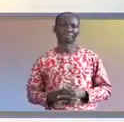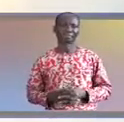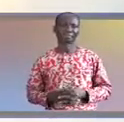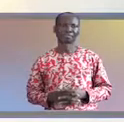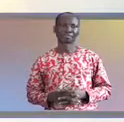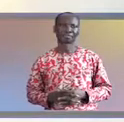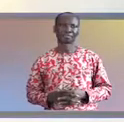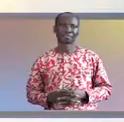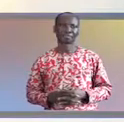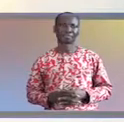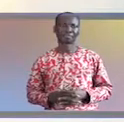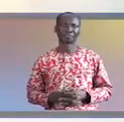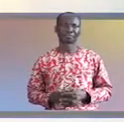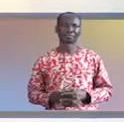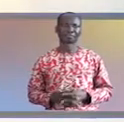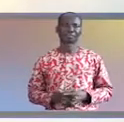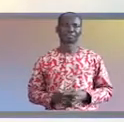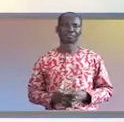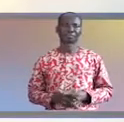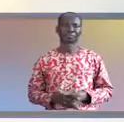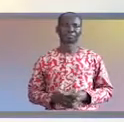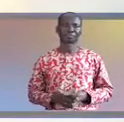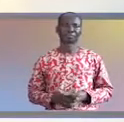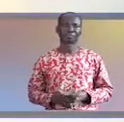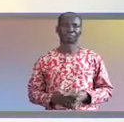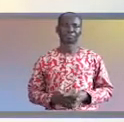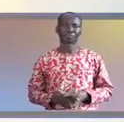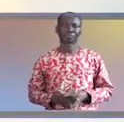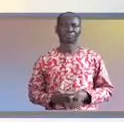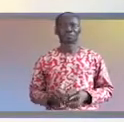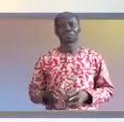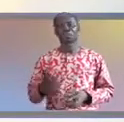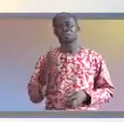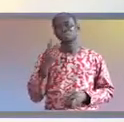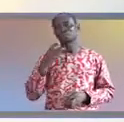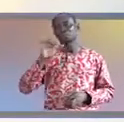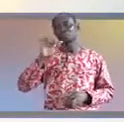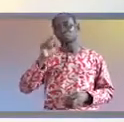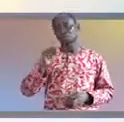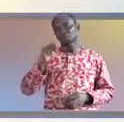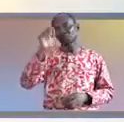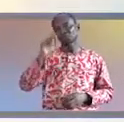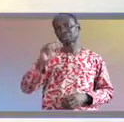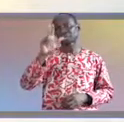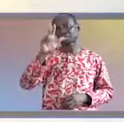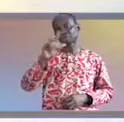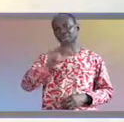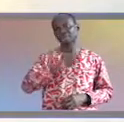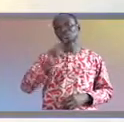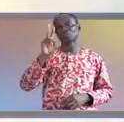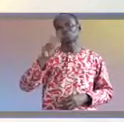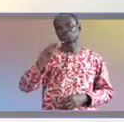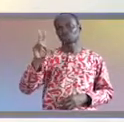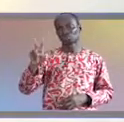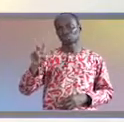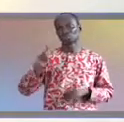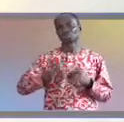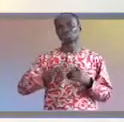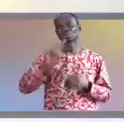baptism, we read in John chapter 3, verses 22-23, that Jesus and his